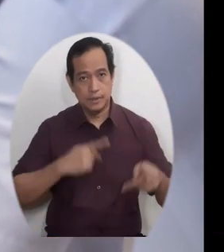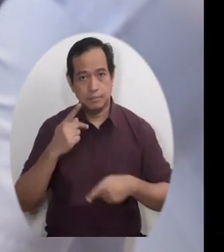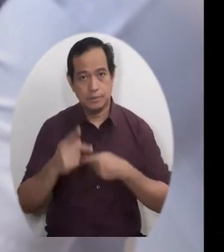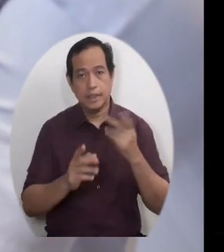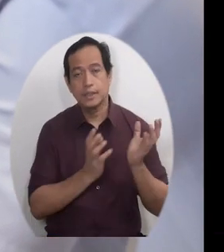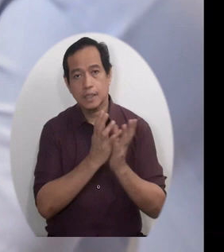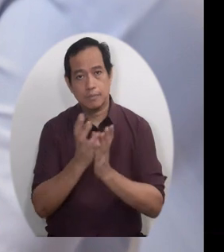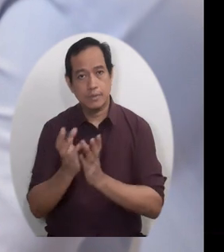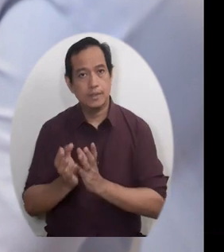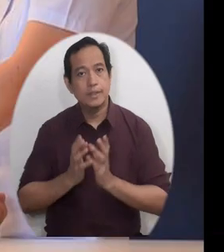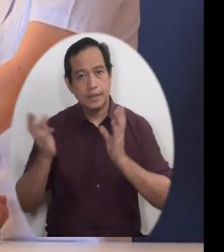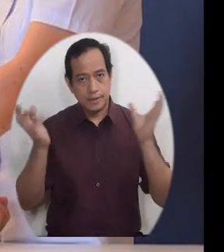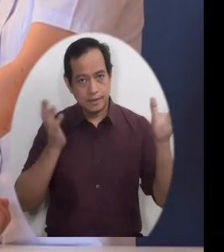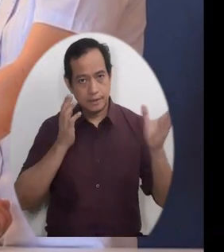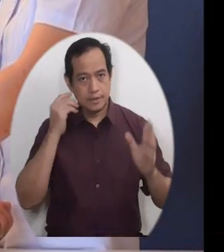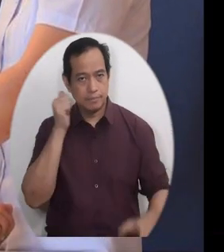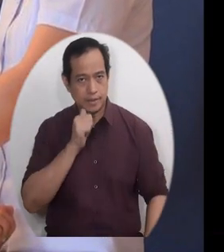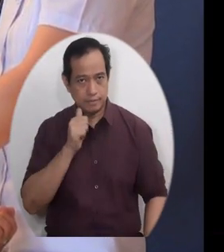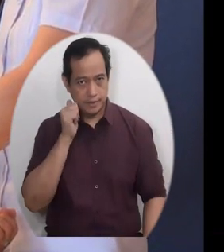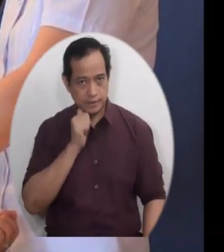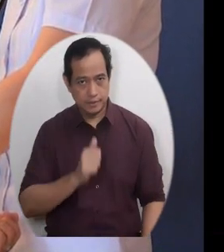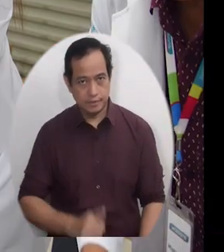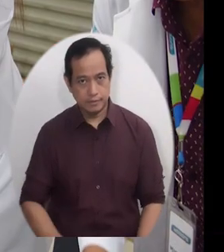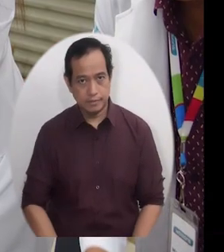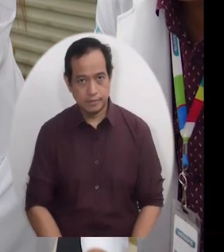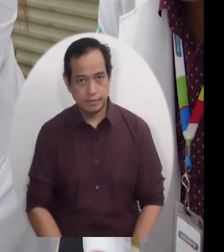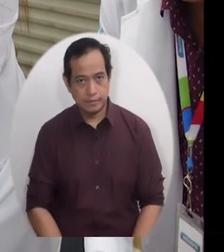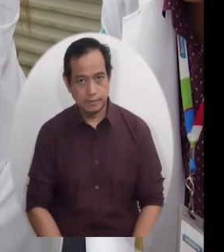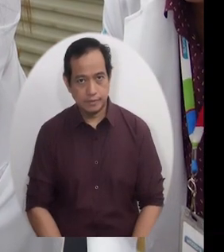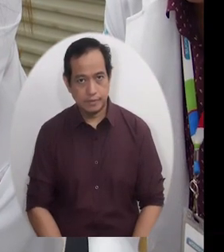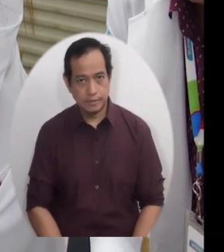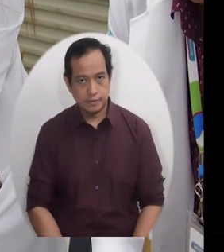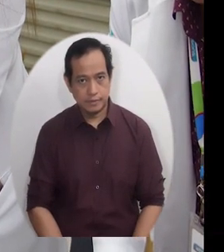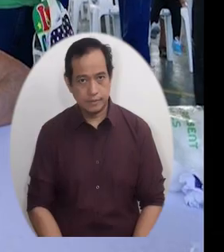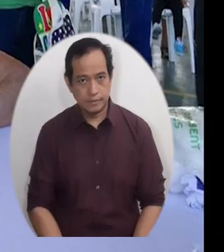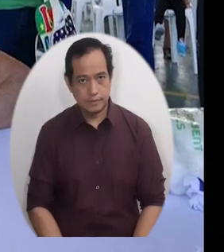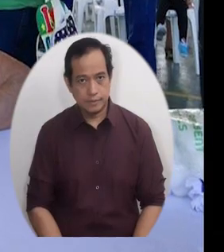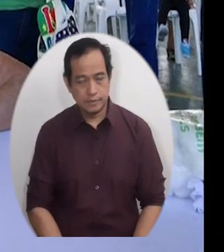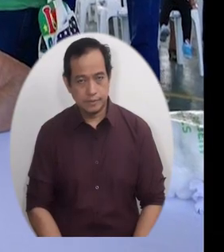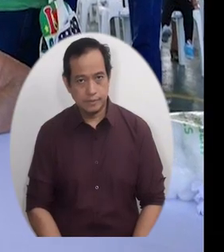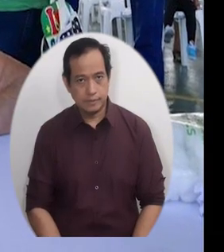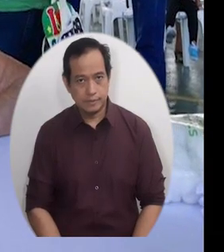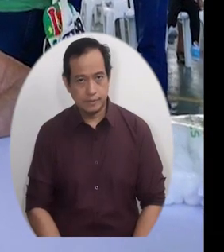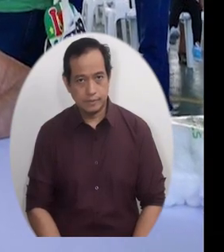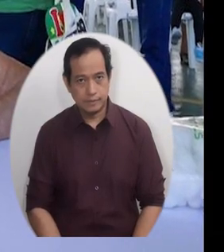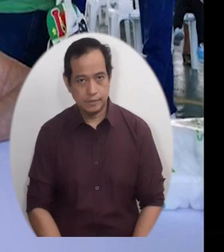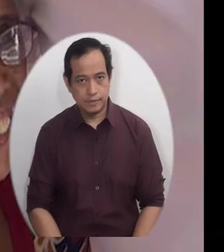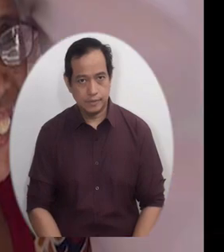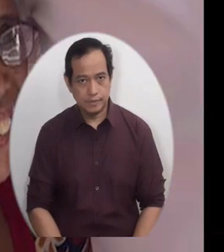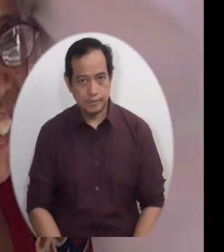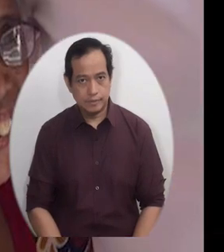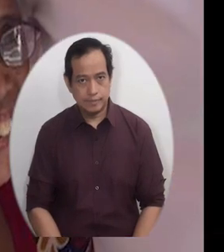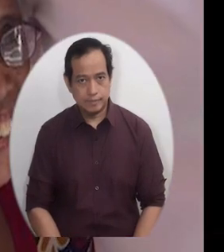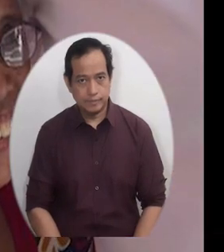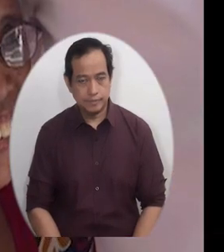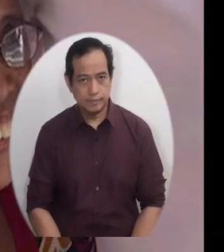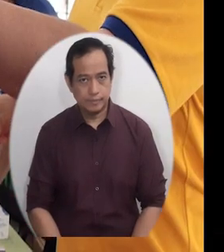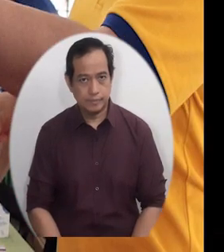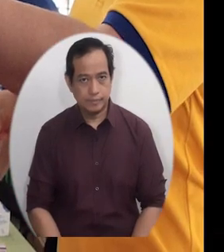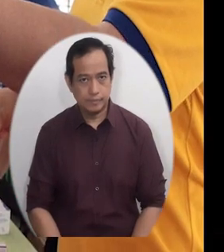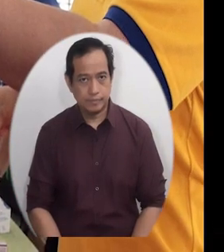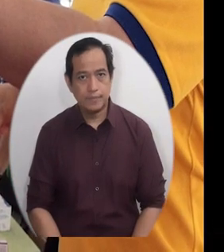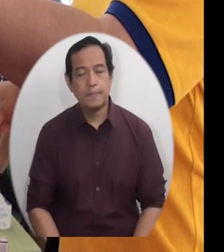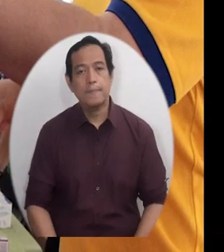host communities. SM's social development programs aim to bring about meaningful change to the people and